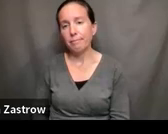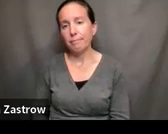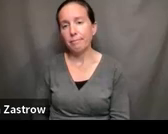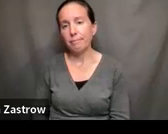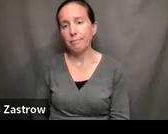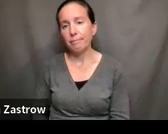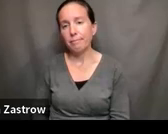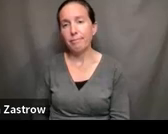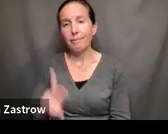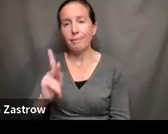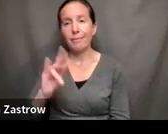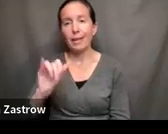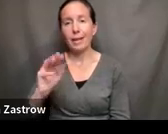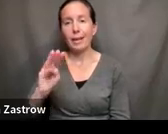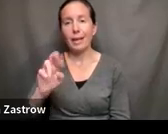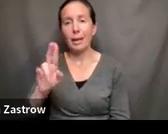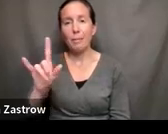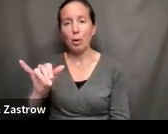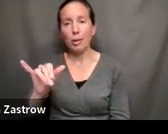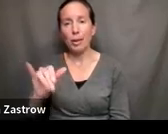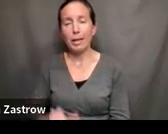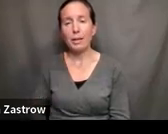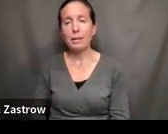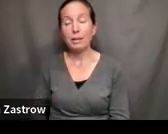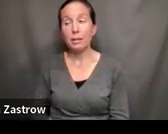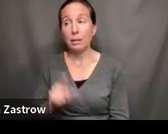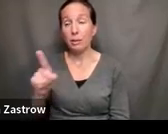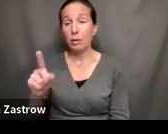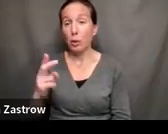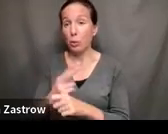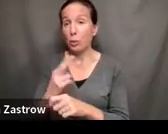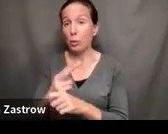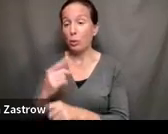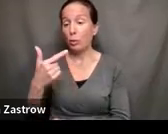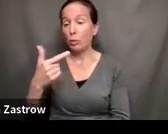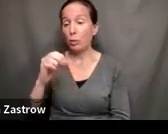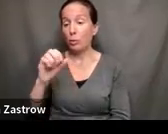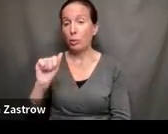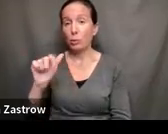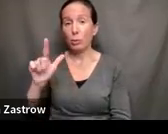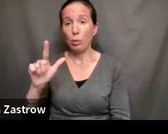So Kimberly, you are using Goldbook. Are there,